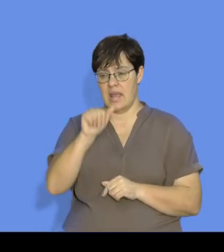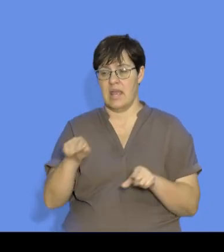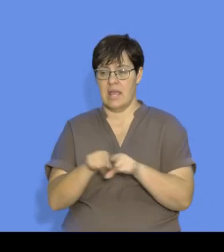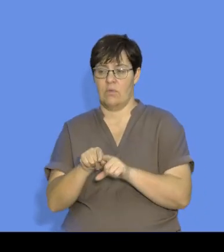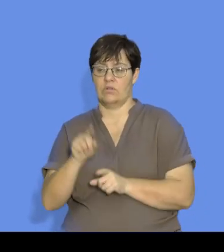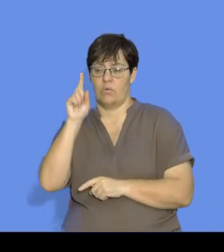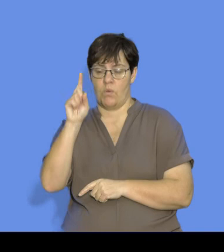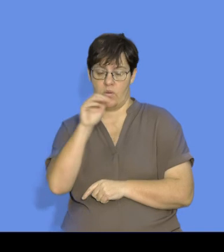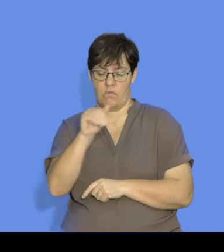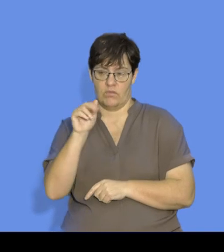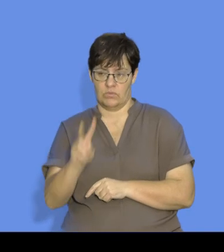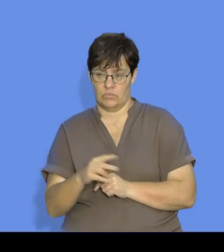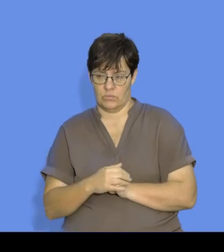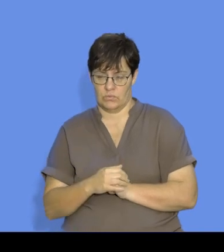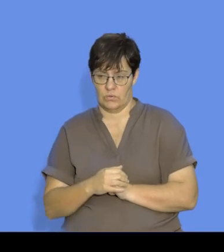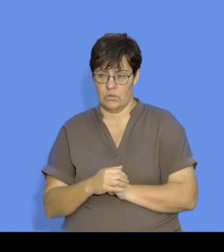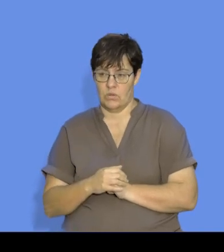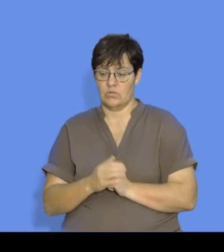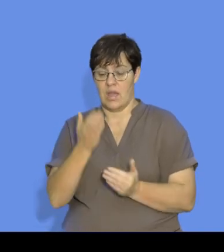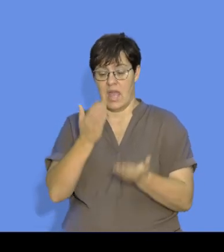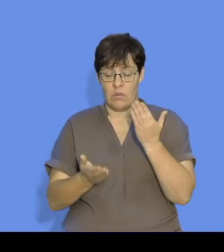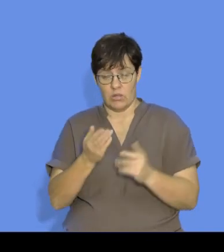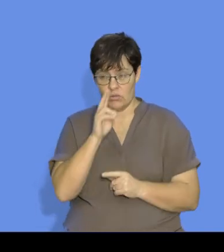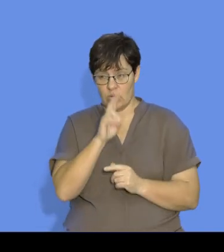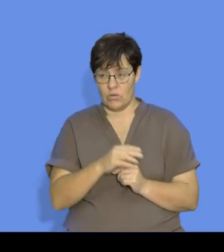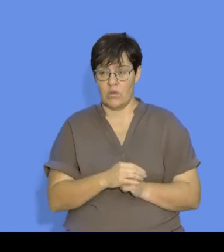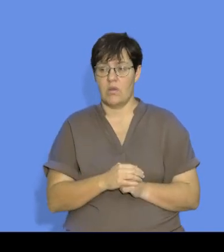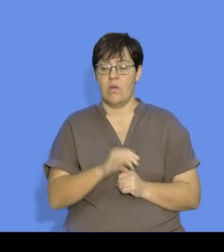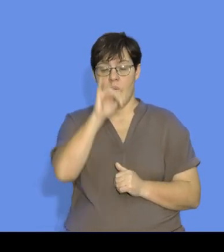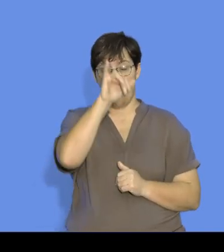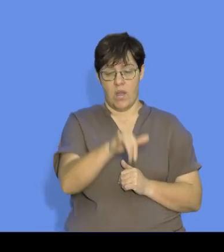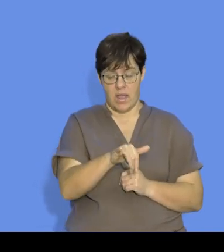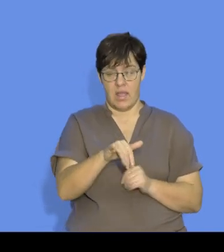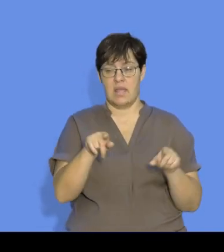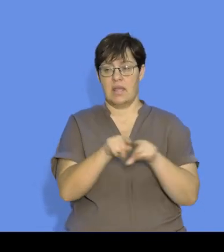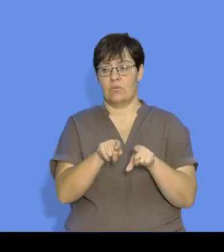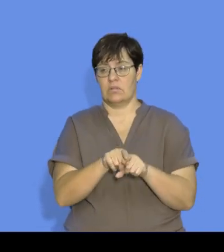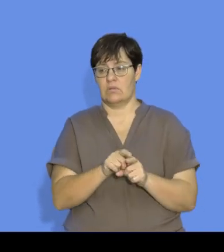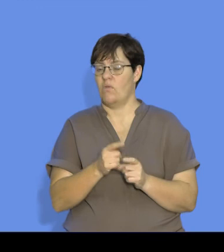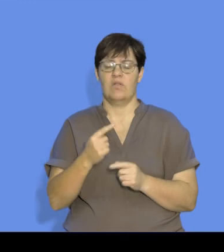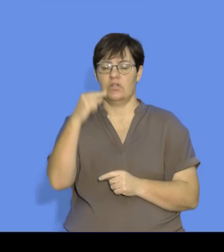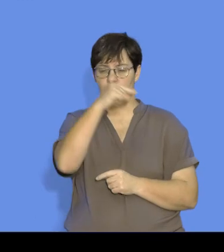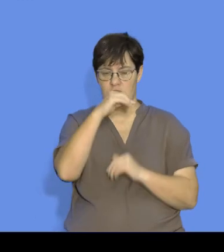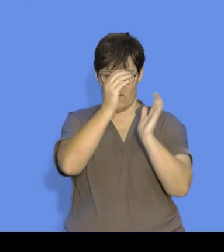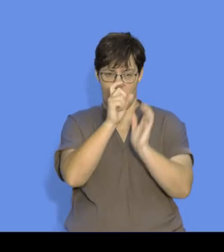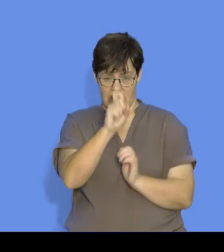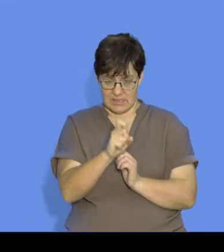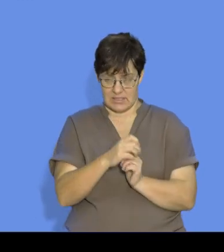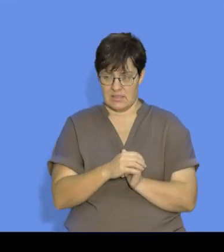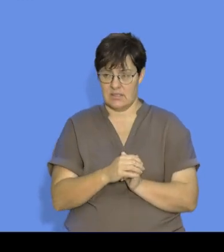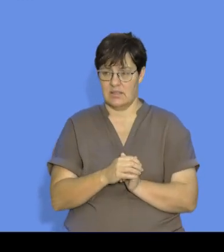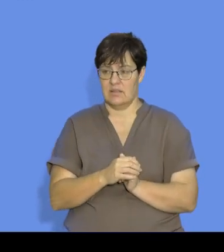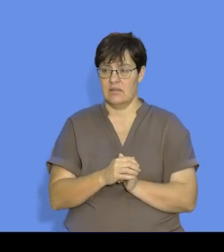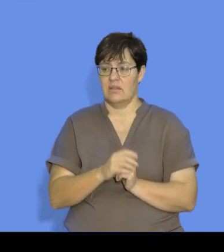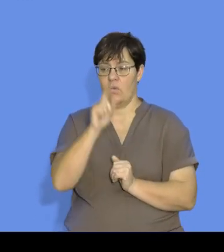then a will be equals to 1 over 2. So my equation will actually be y is equals to, or g of